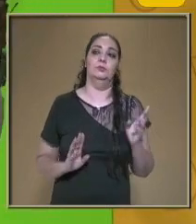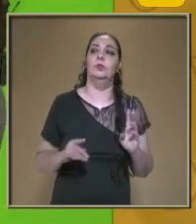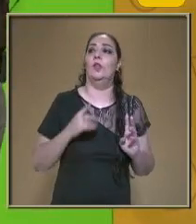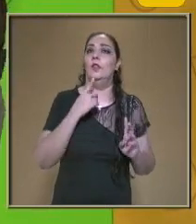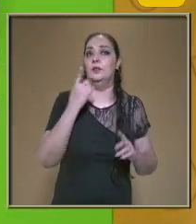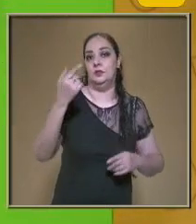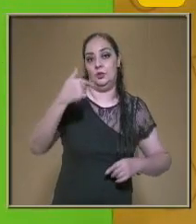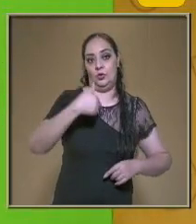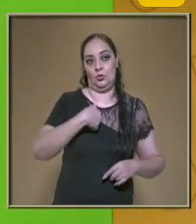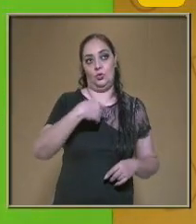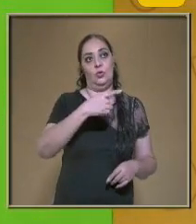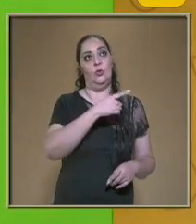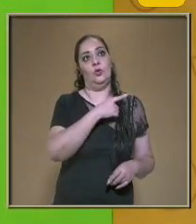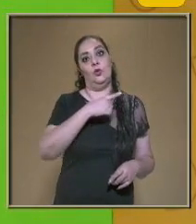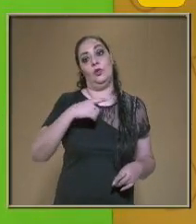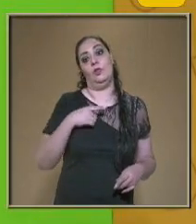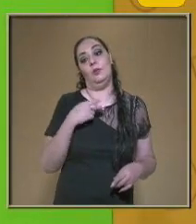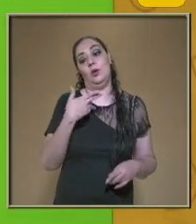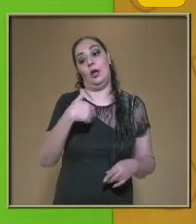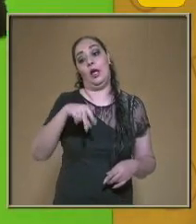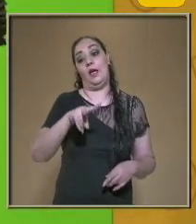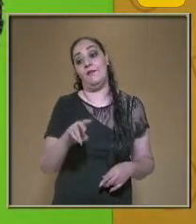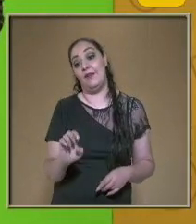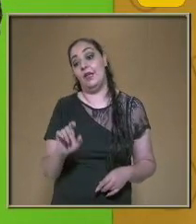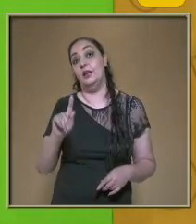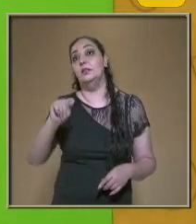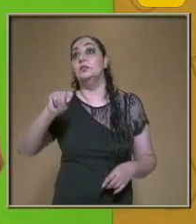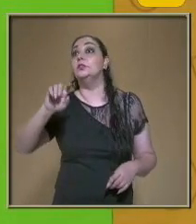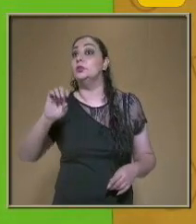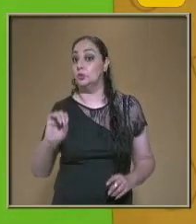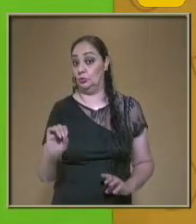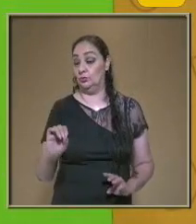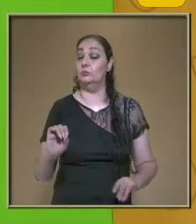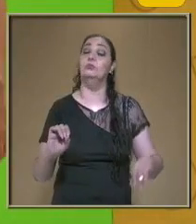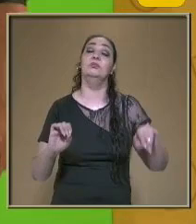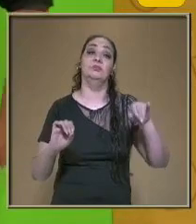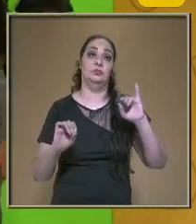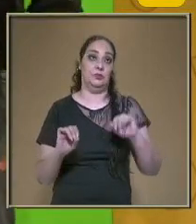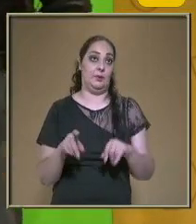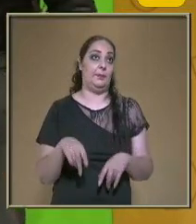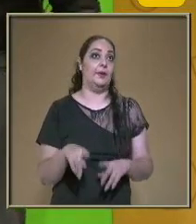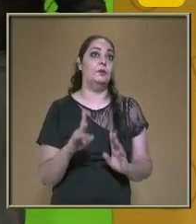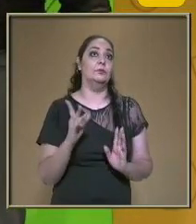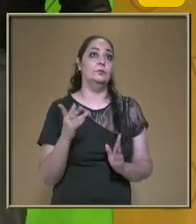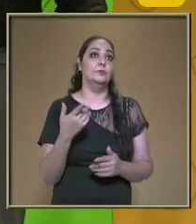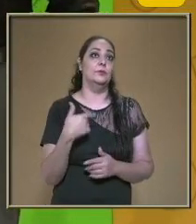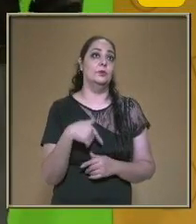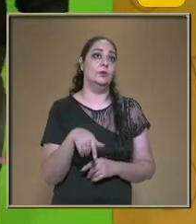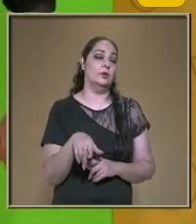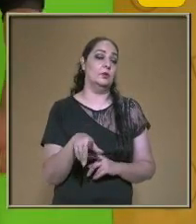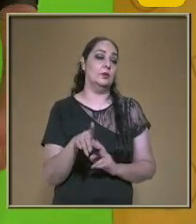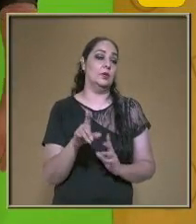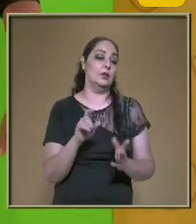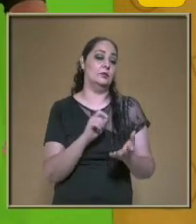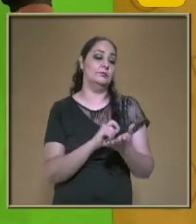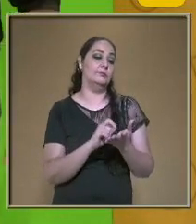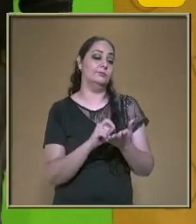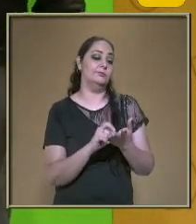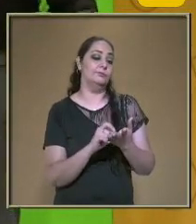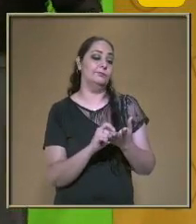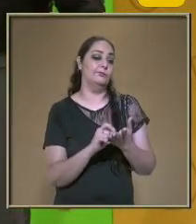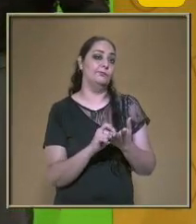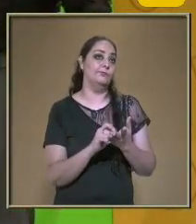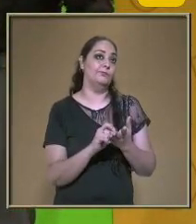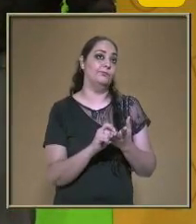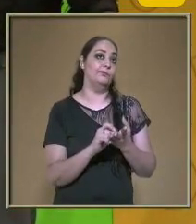I have to, teacher, that is an obligation. Yes, but help me to complete this answer. I have to, the substances.